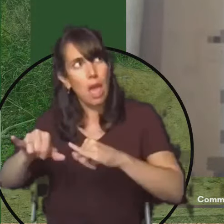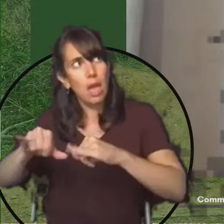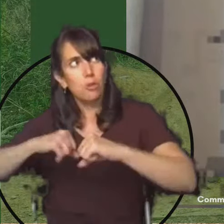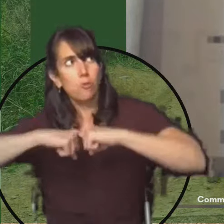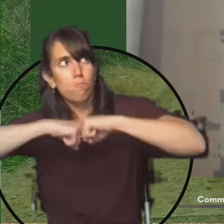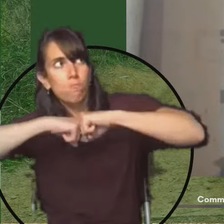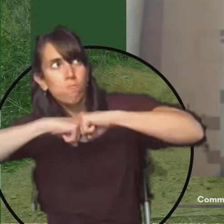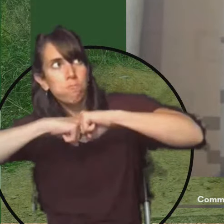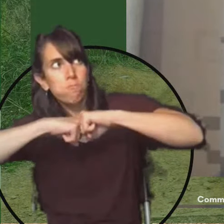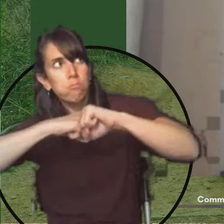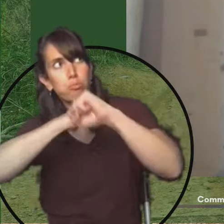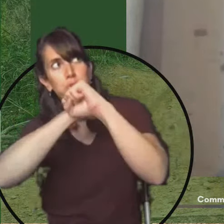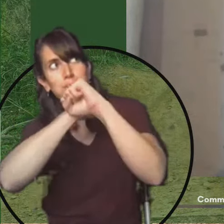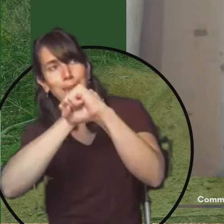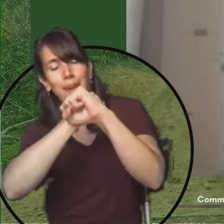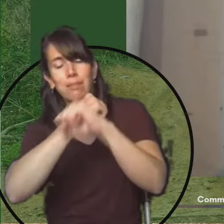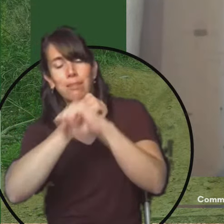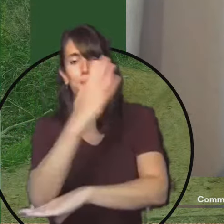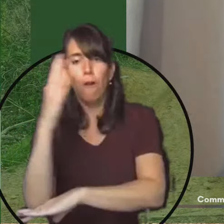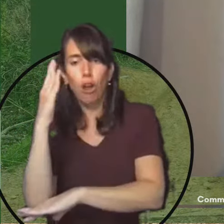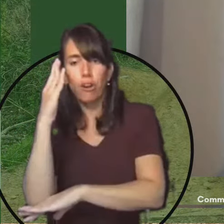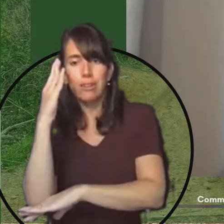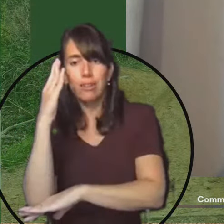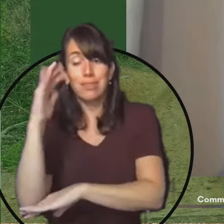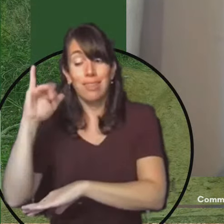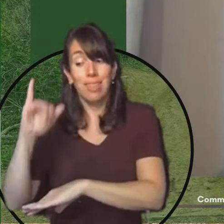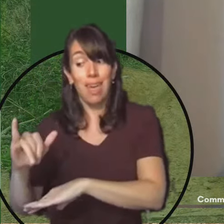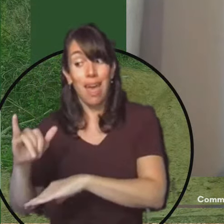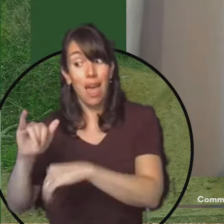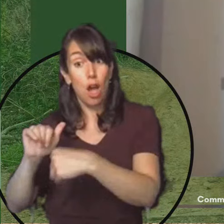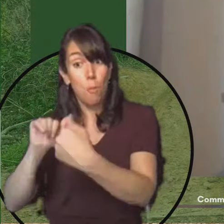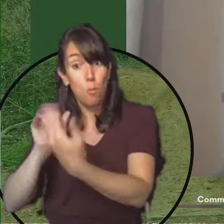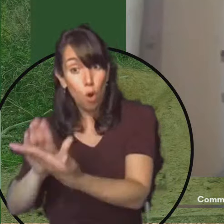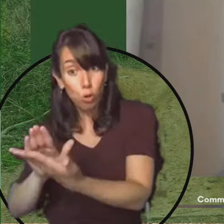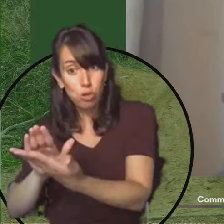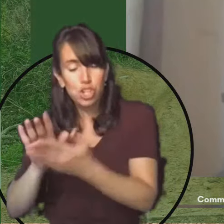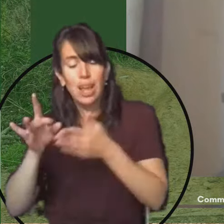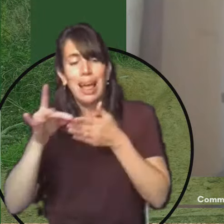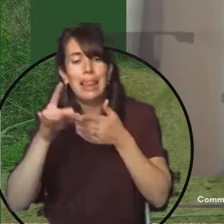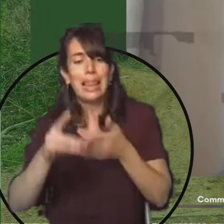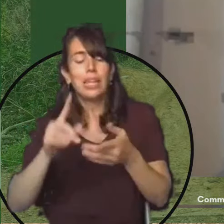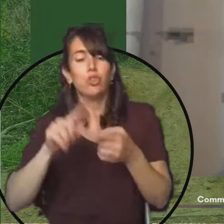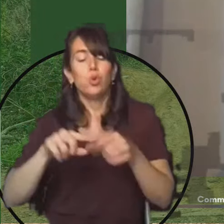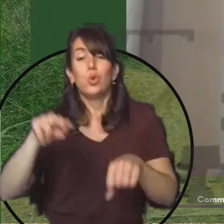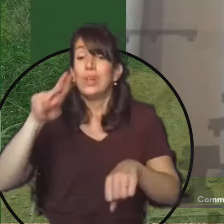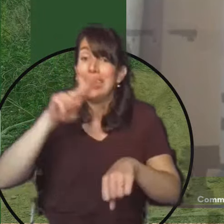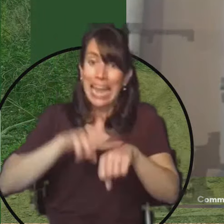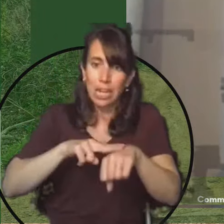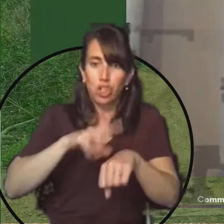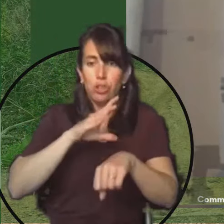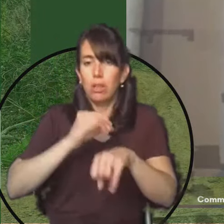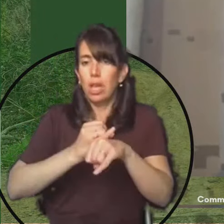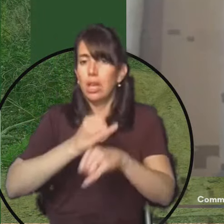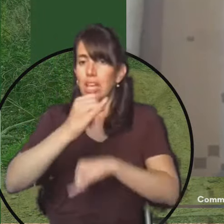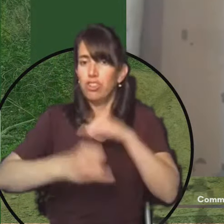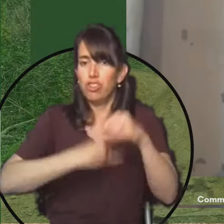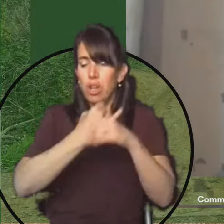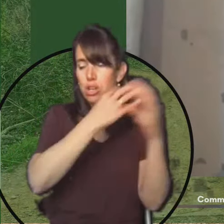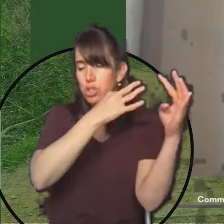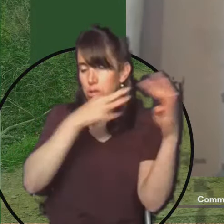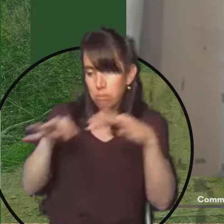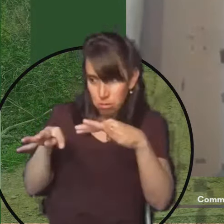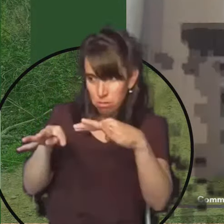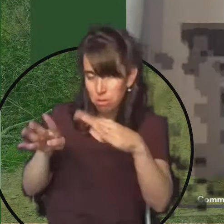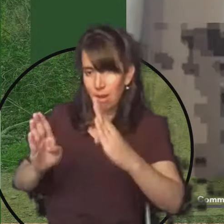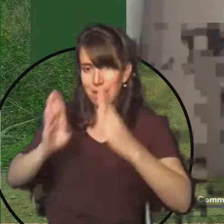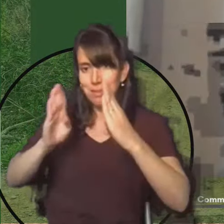That enterprise or that tactic, let's say, led to national and if not international attention on this issue